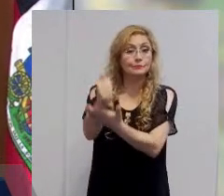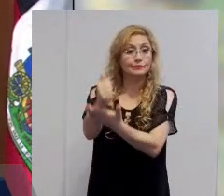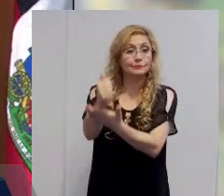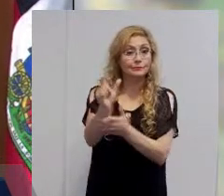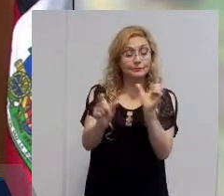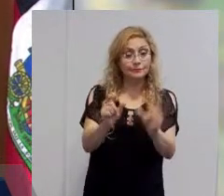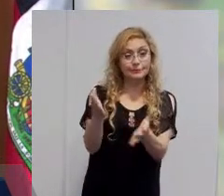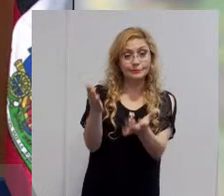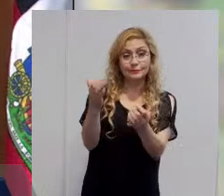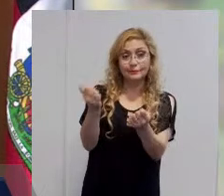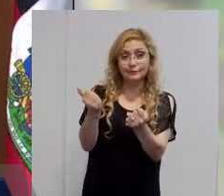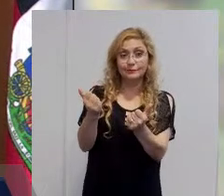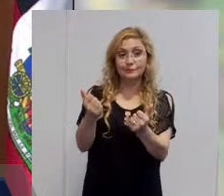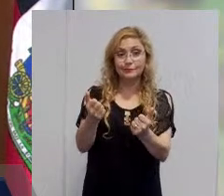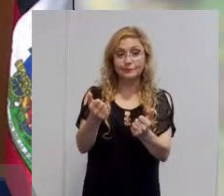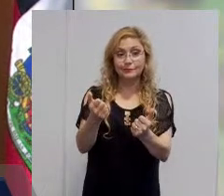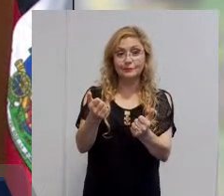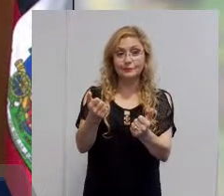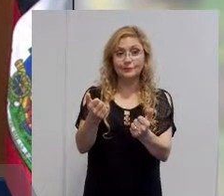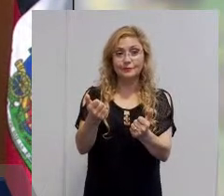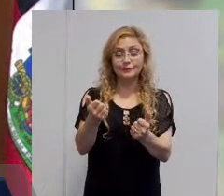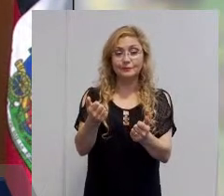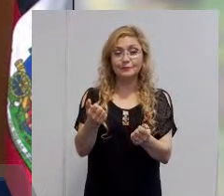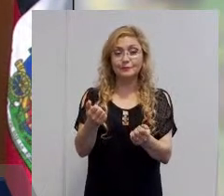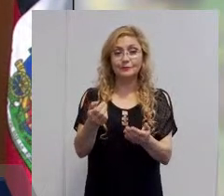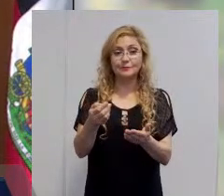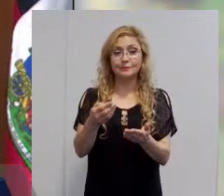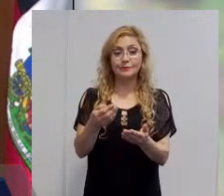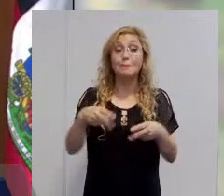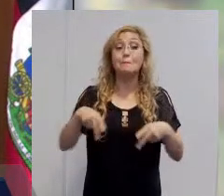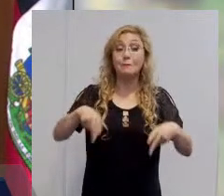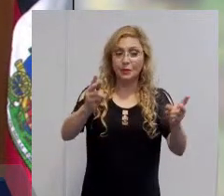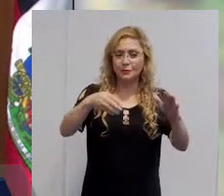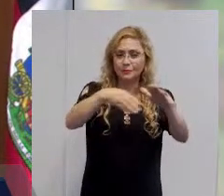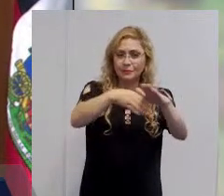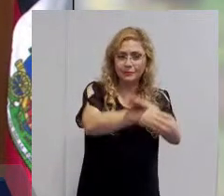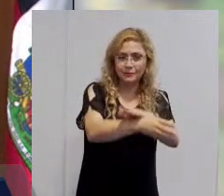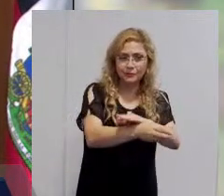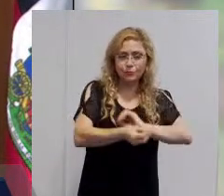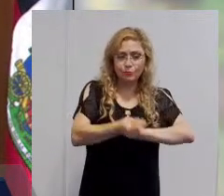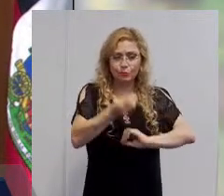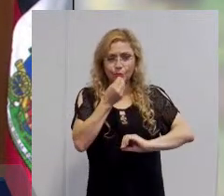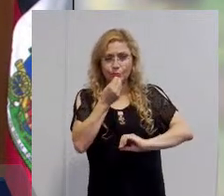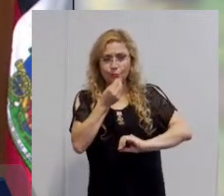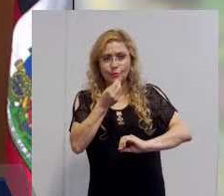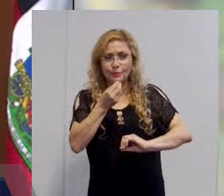agenda, we have provided support to production for